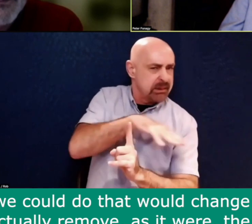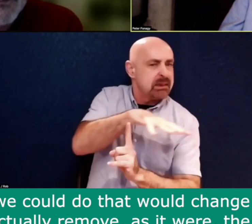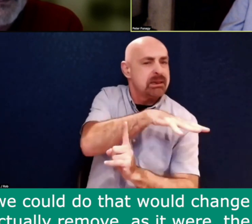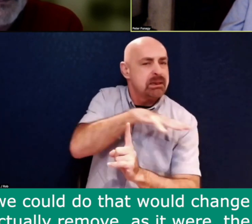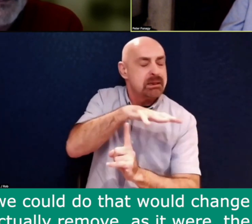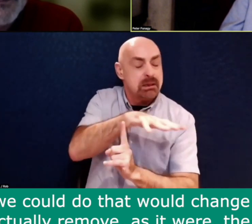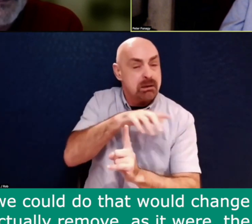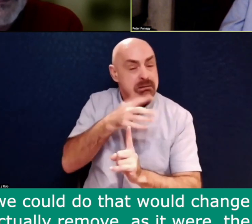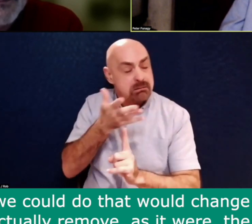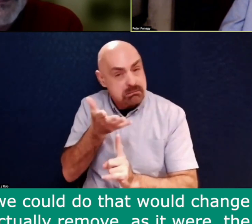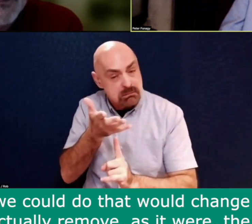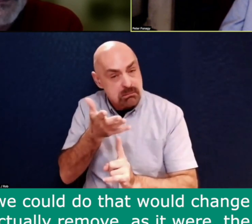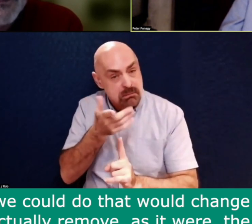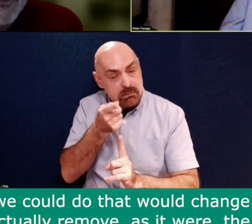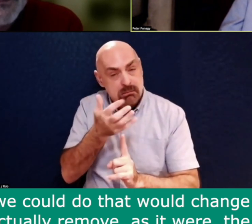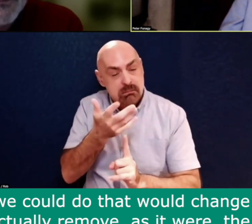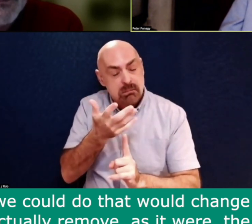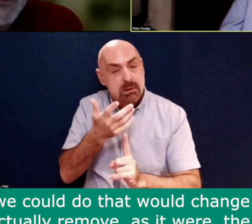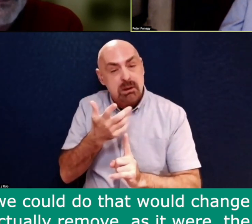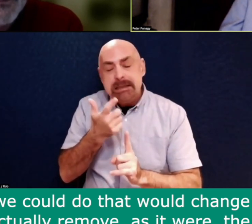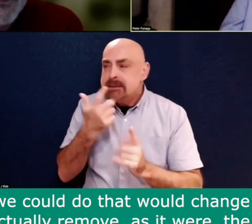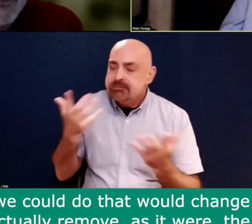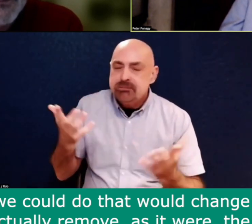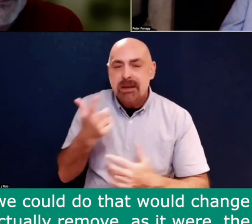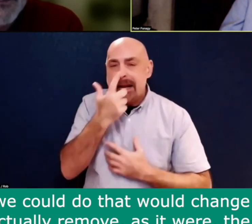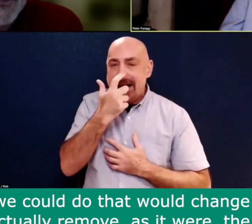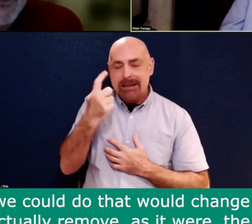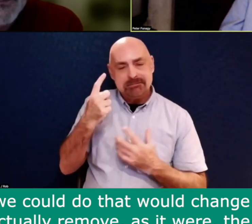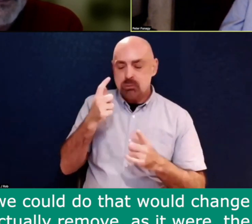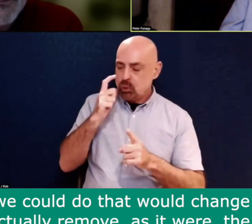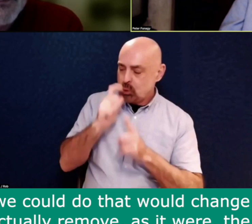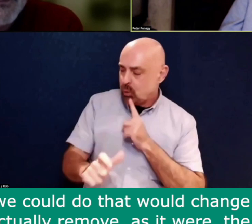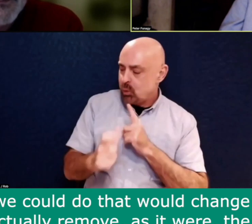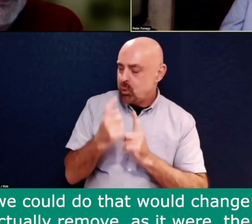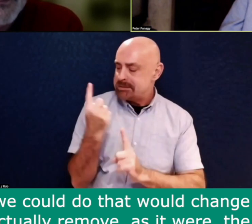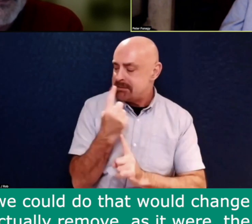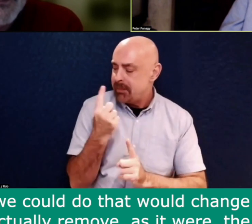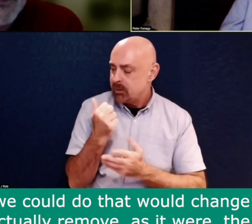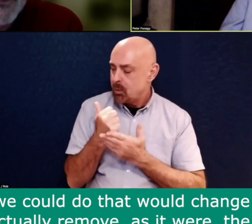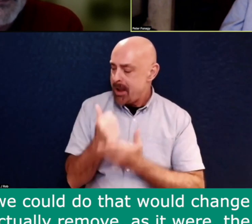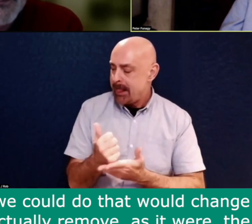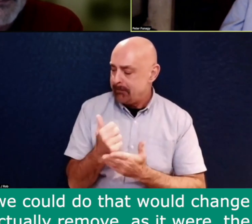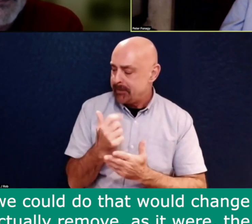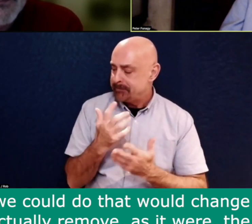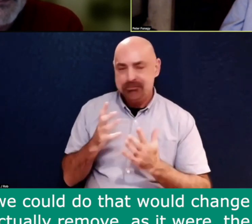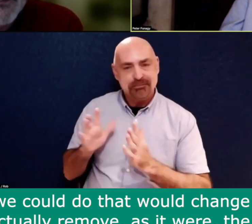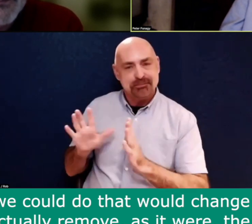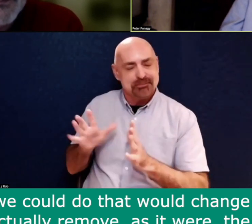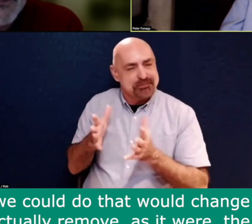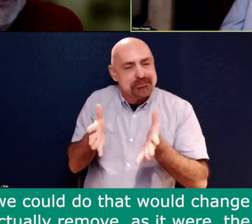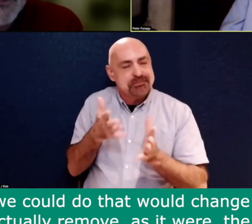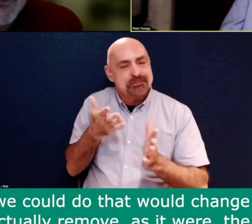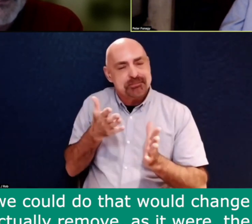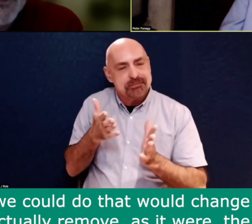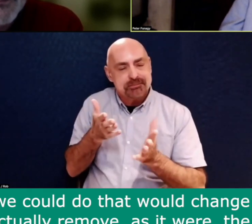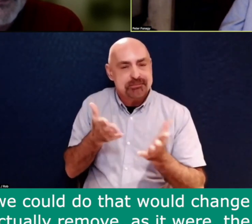Are there things that we could do that would kind of change our attitudes